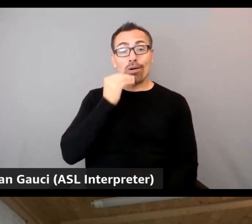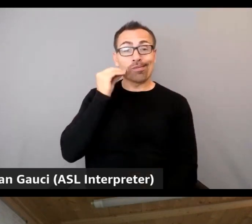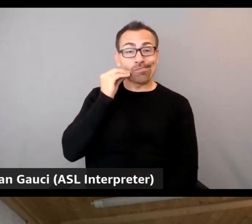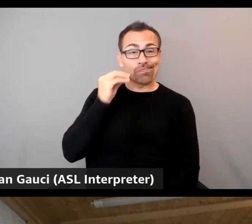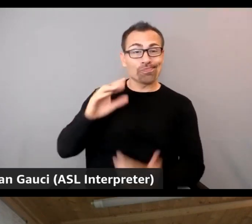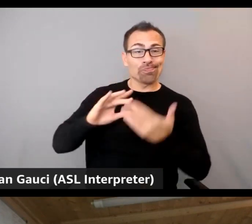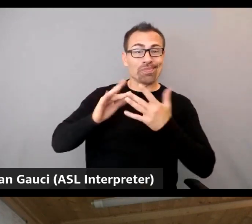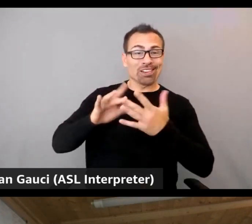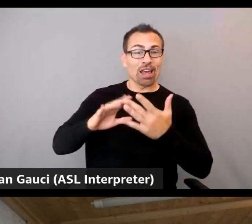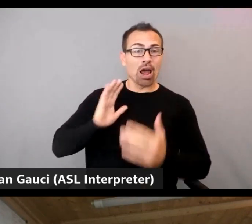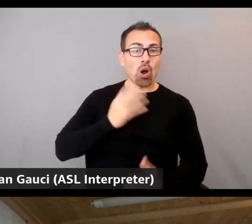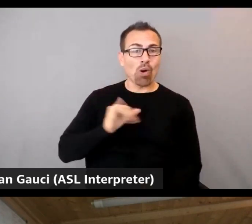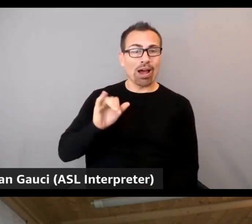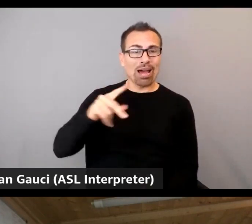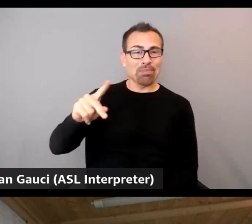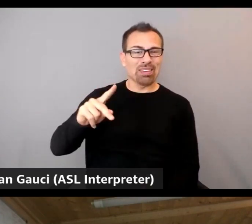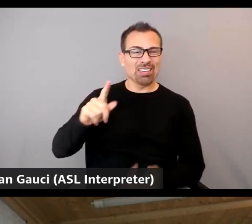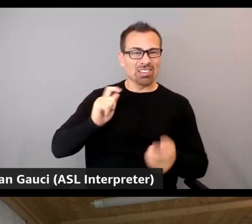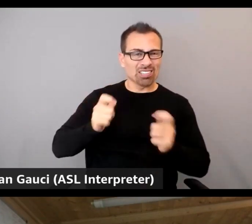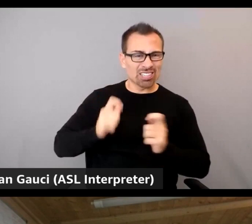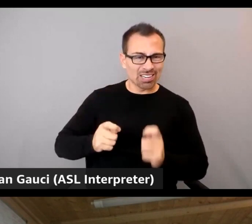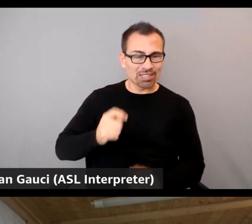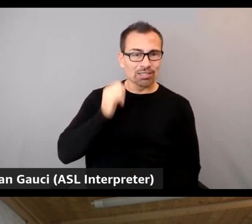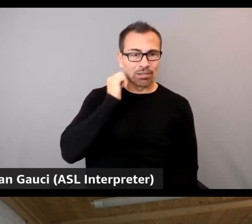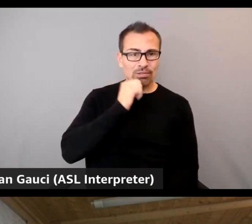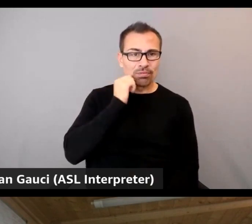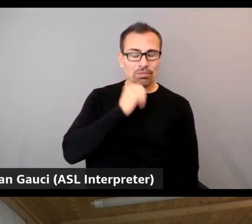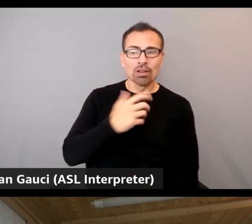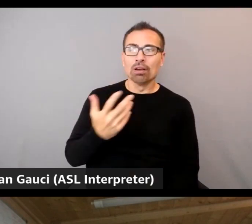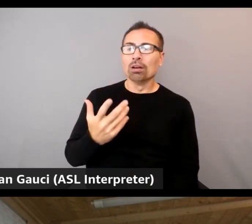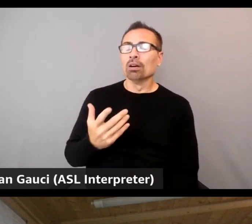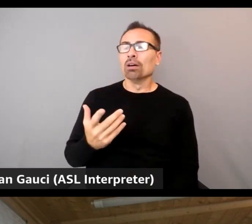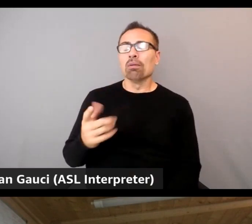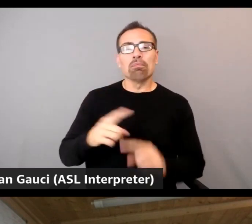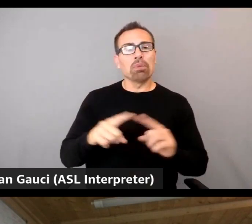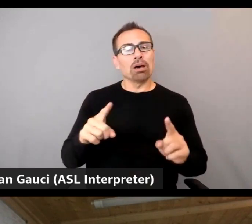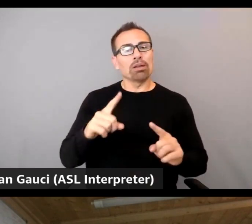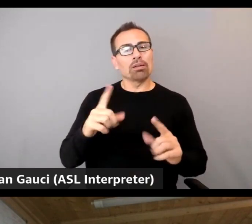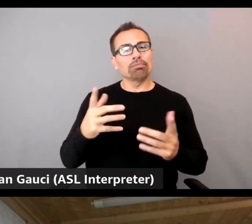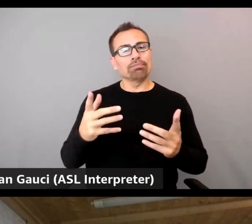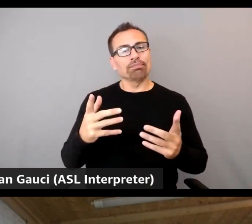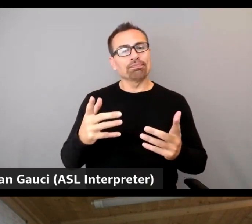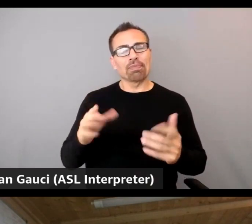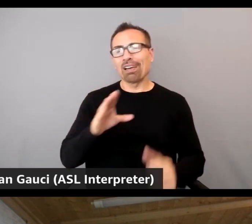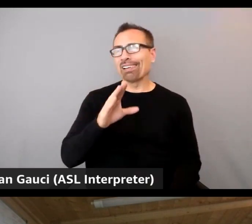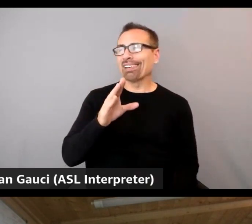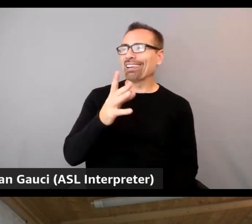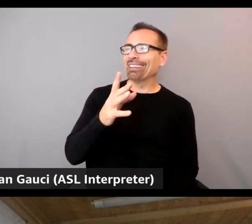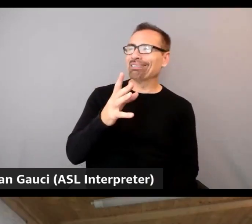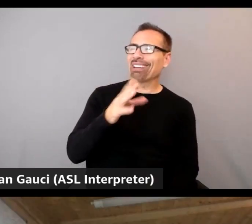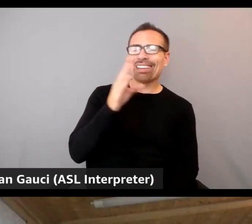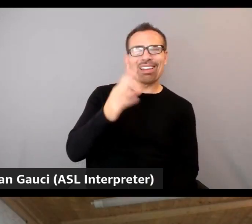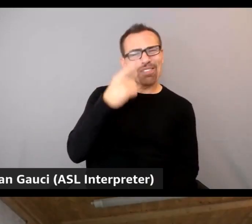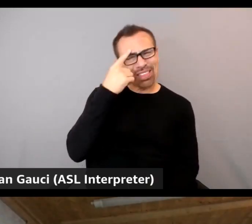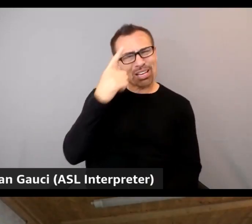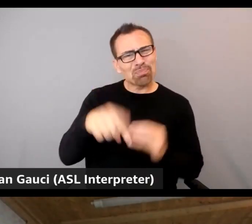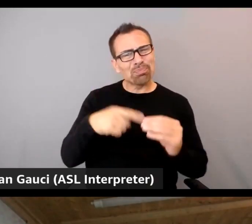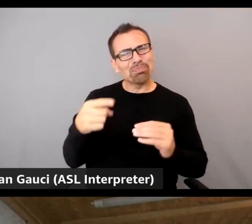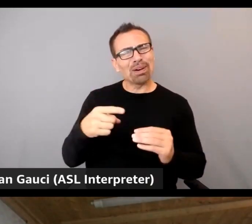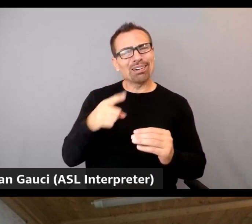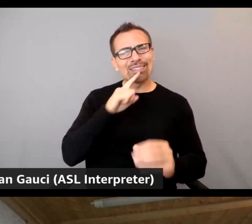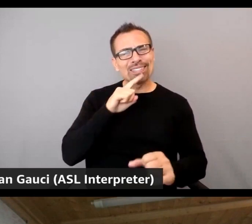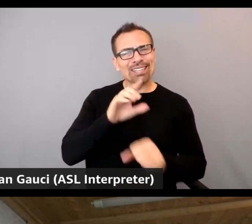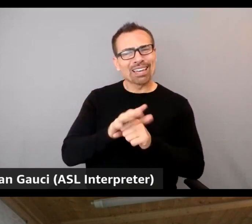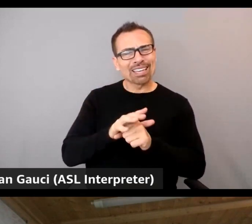time. So, Mm-hmm. but I never really think of dedicated IPs with email. So can you fill us in on